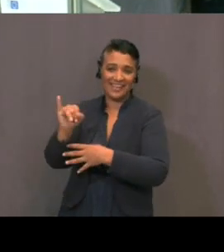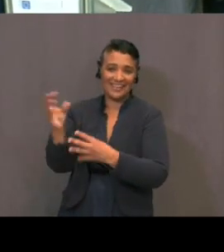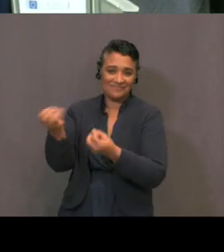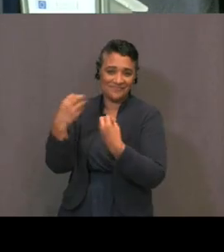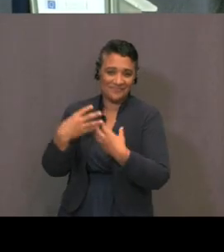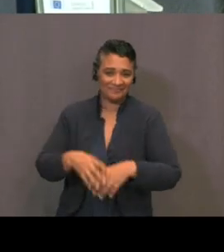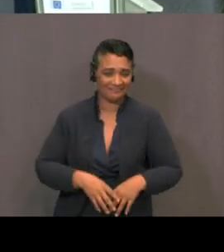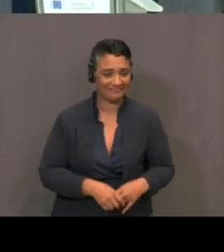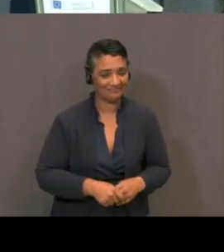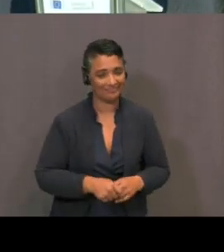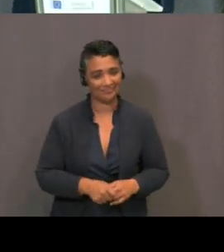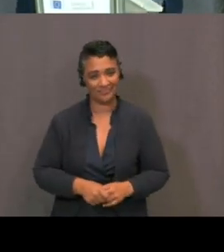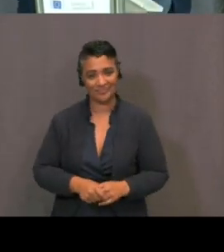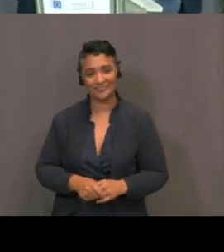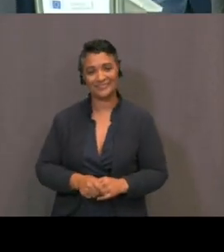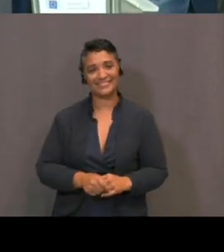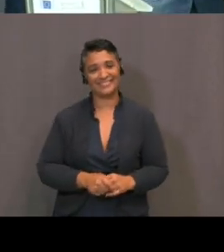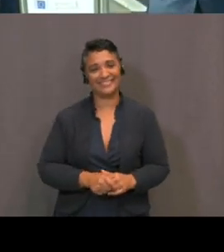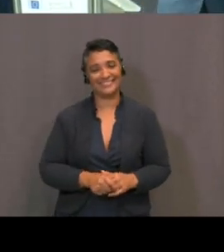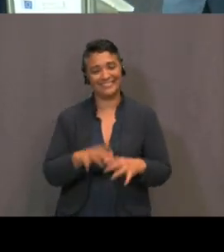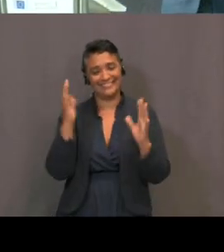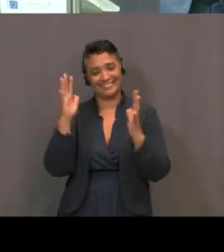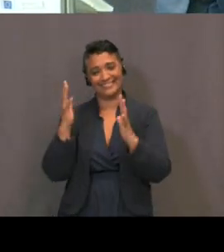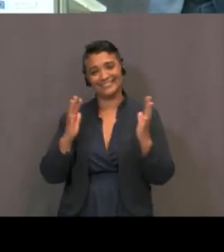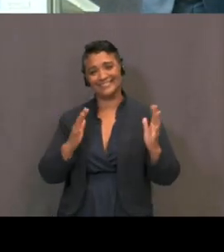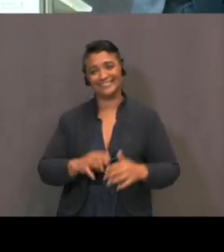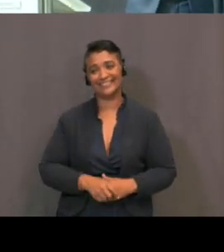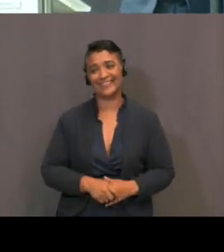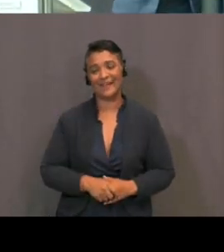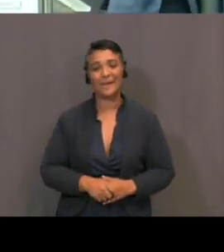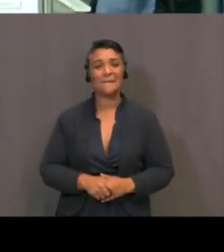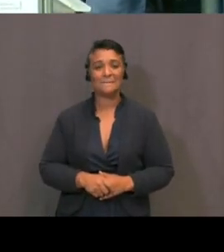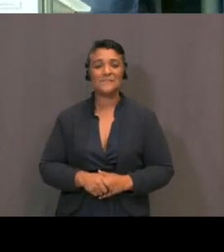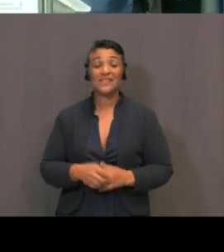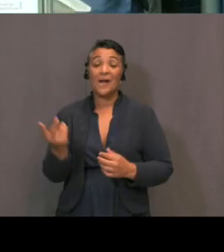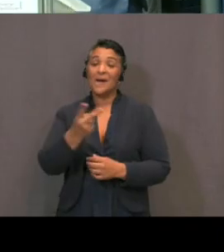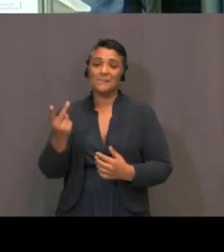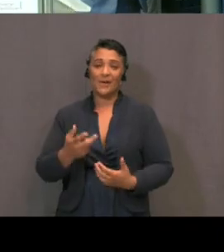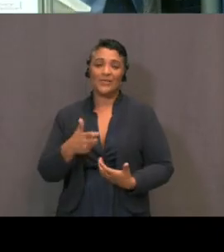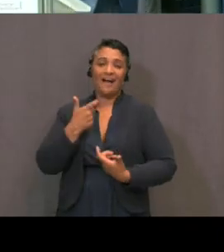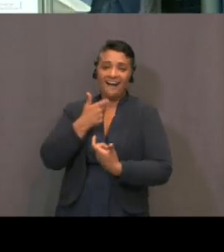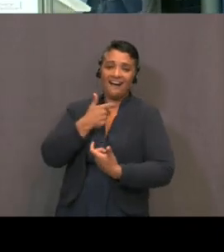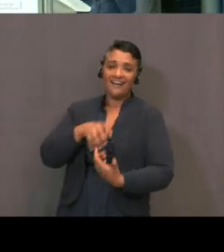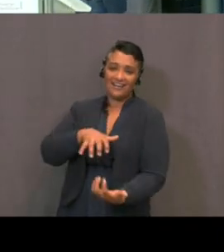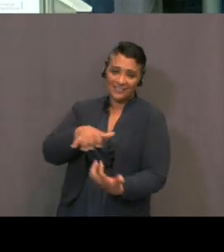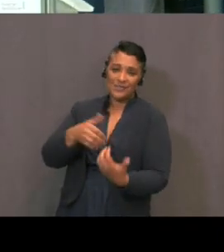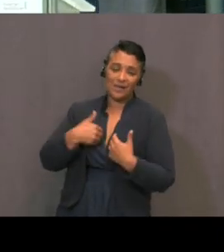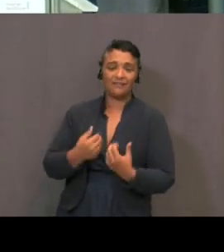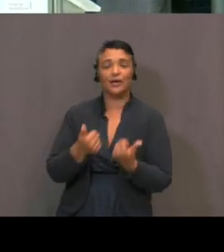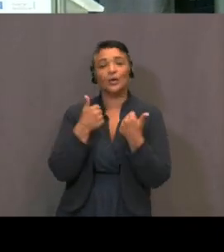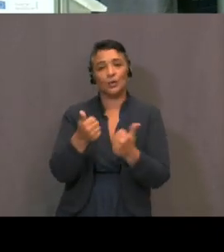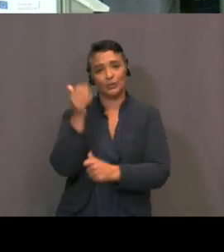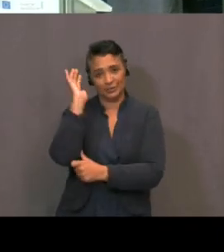Okay, excellent. Yes, and also I think with plenty of humor, both Gry and Jürgen, wonderful speakers,